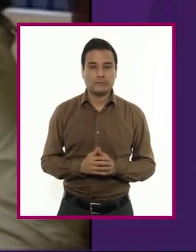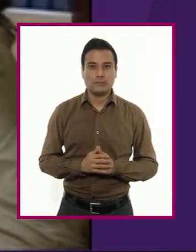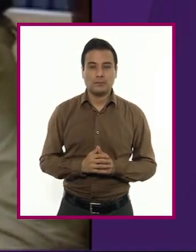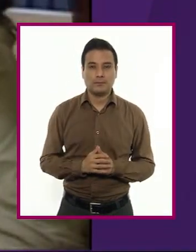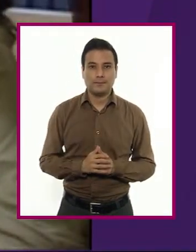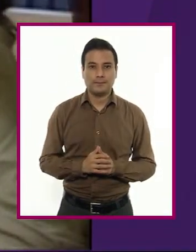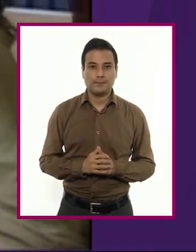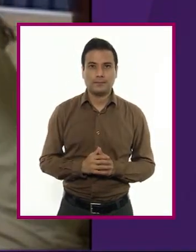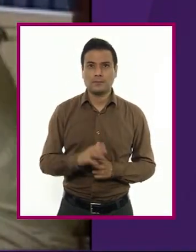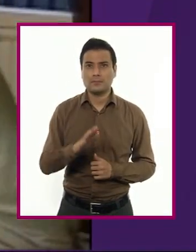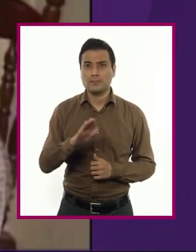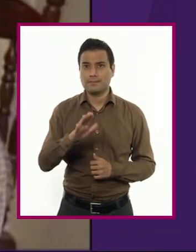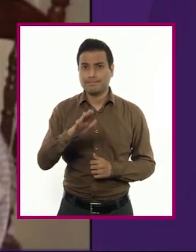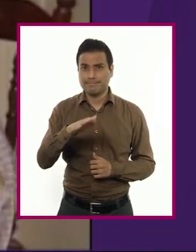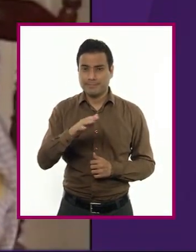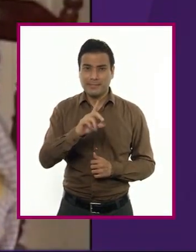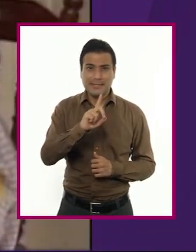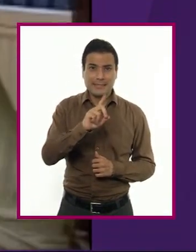Lizzie.